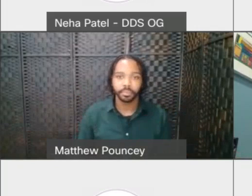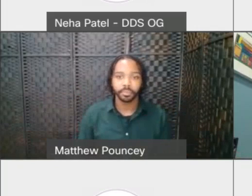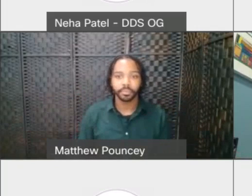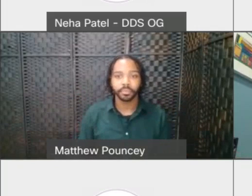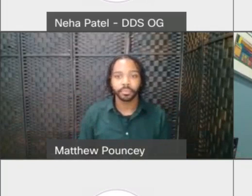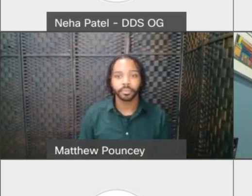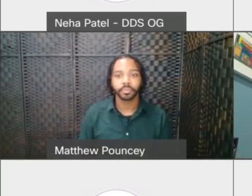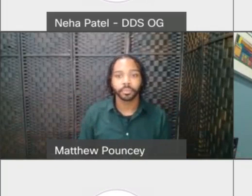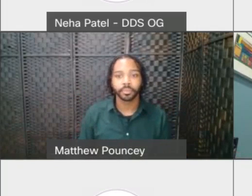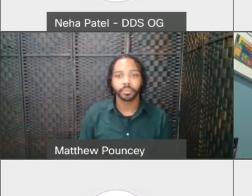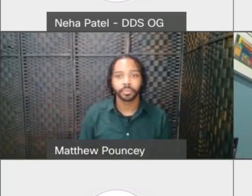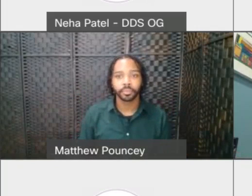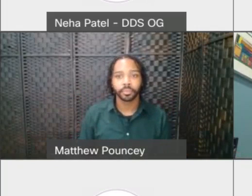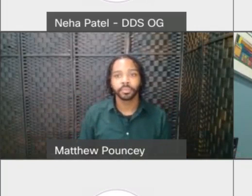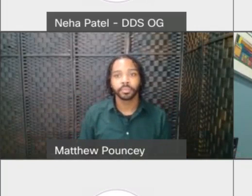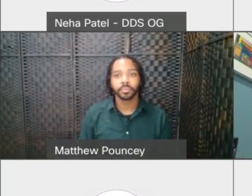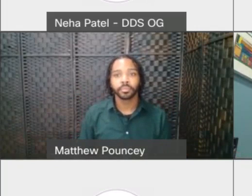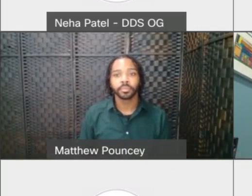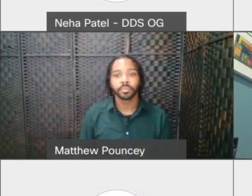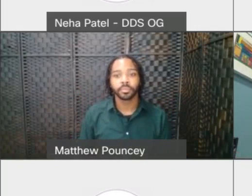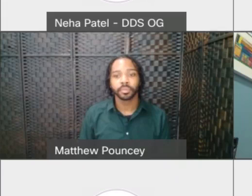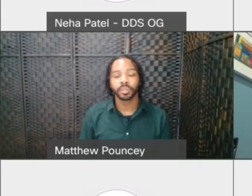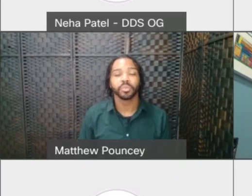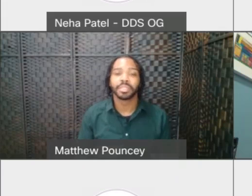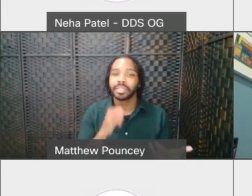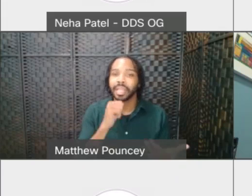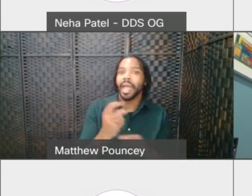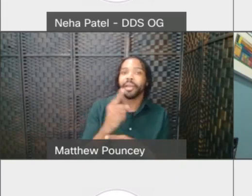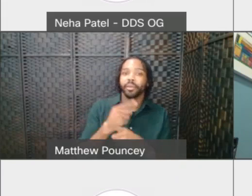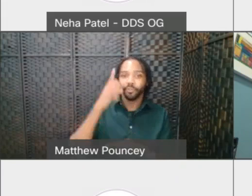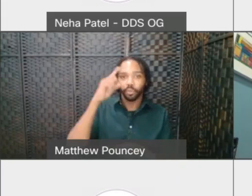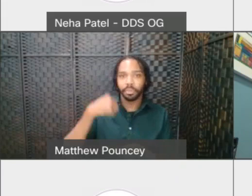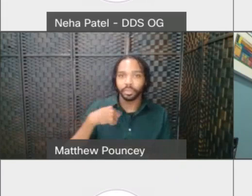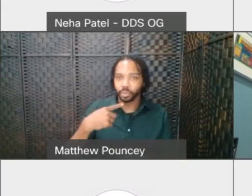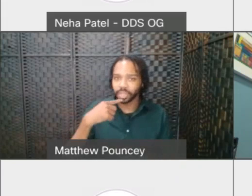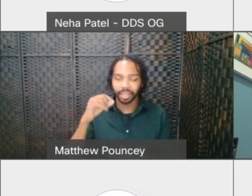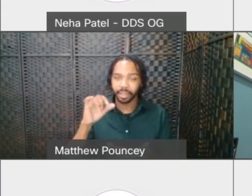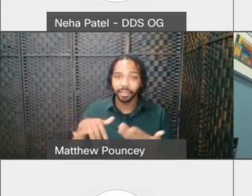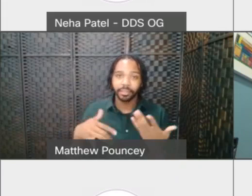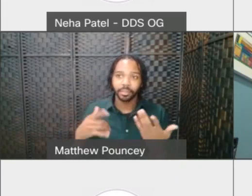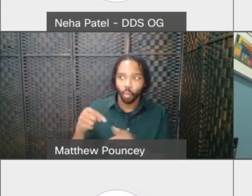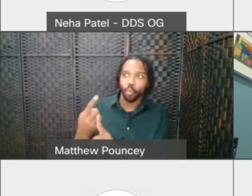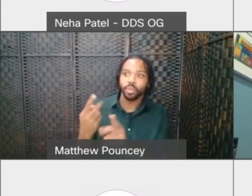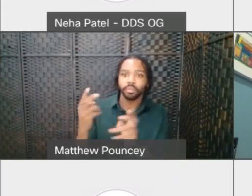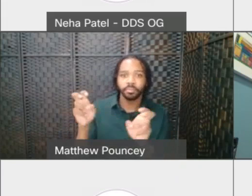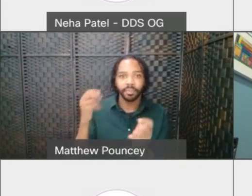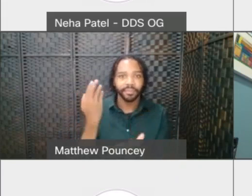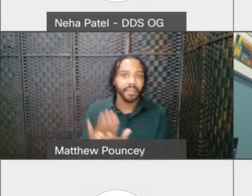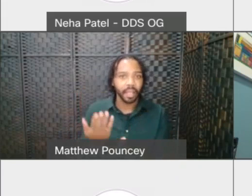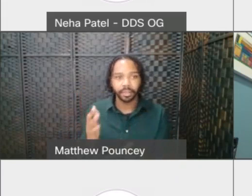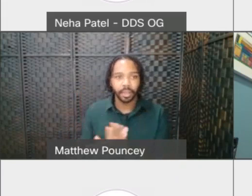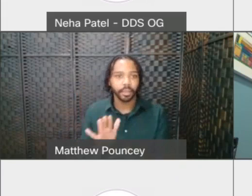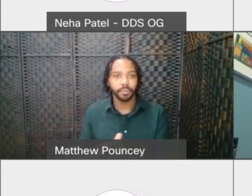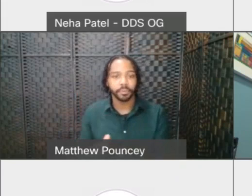So it is not accurate for me to state that the exemptions from DC Health are the only valid documentation a provider